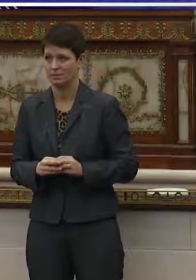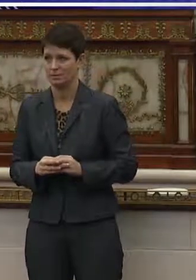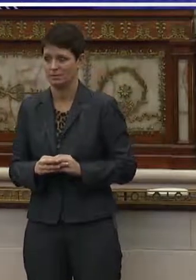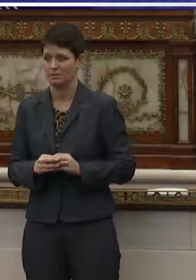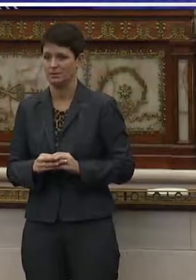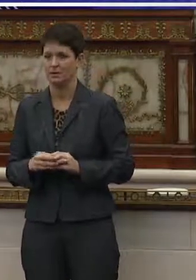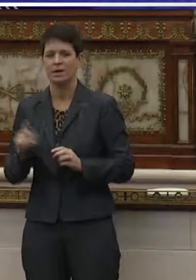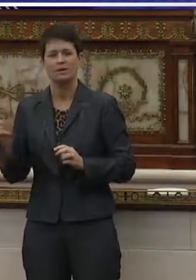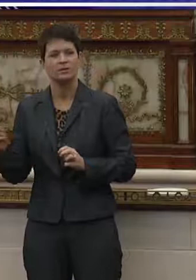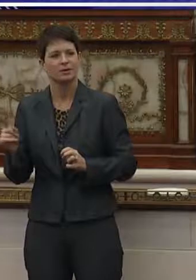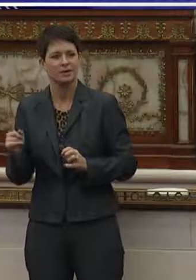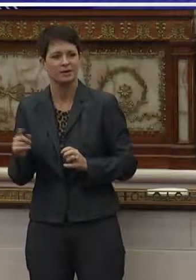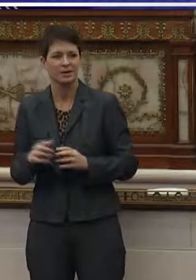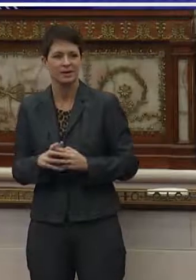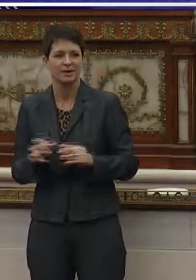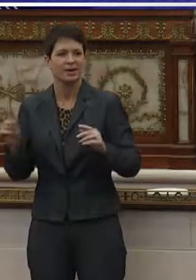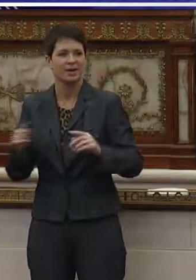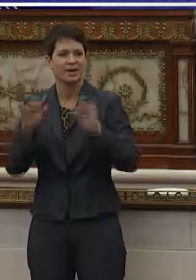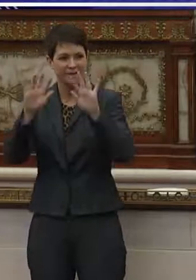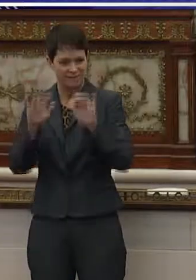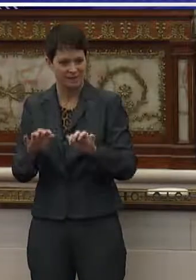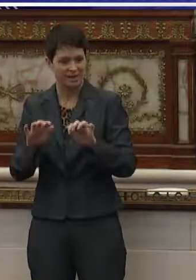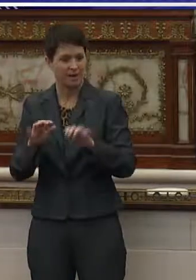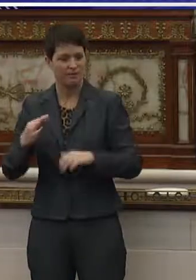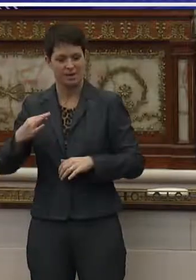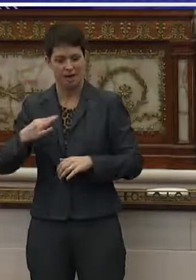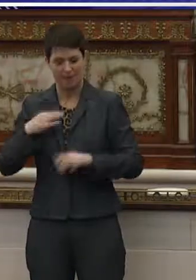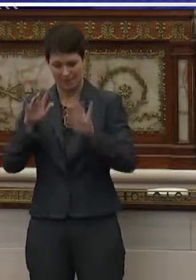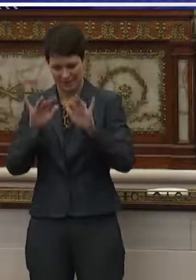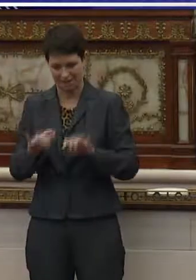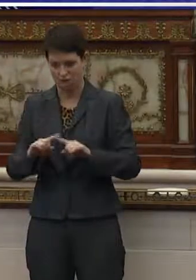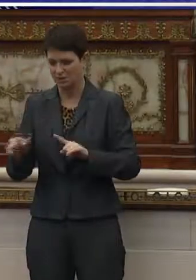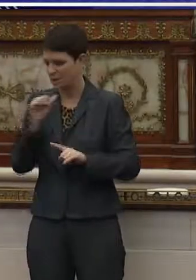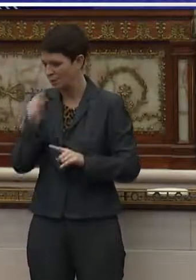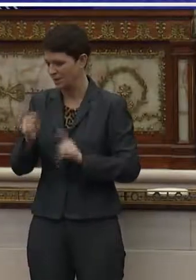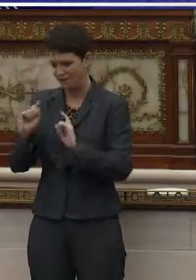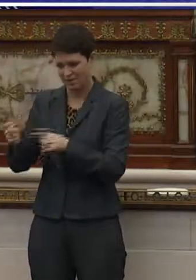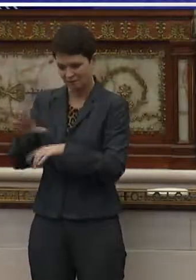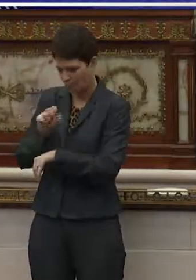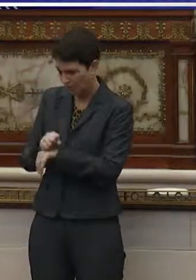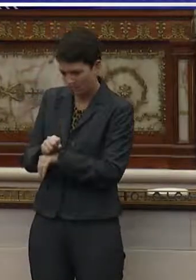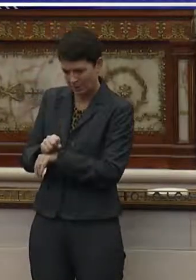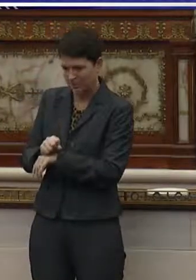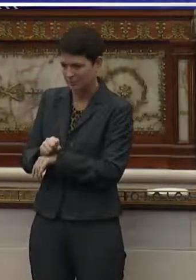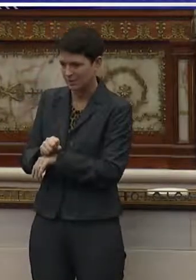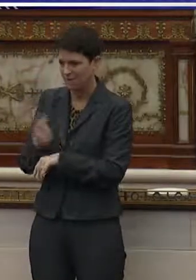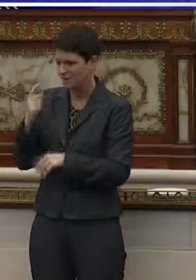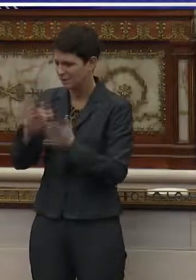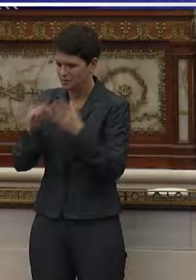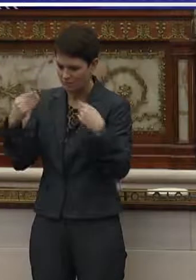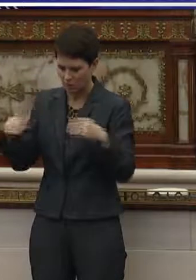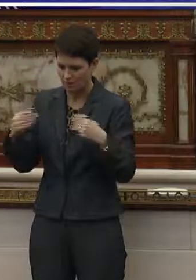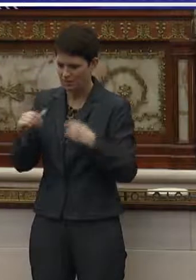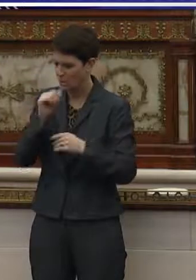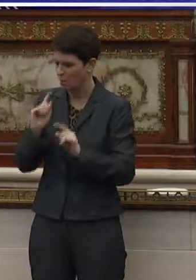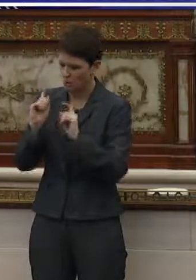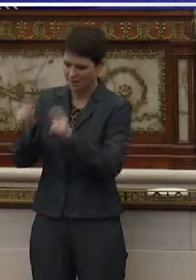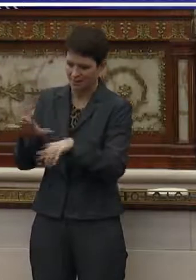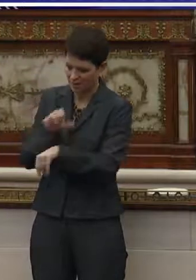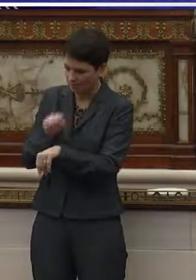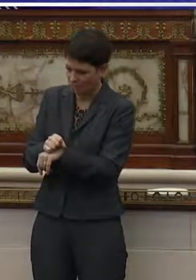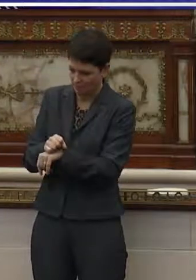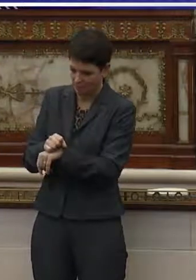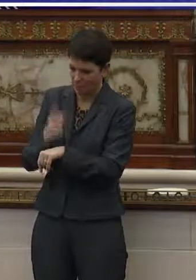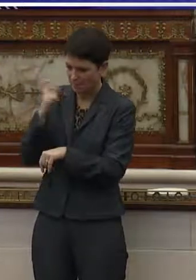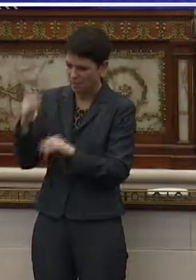They could fill out the application, but they wouldn't get an appointment because the pharmacy wouldn't give them an appointment